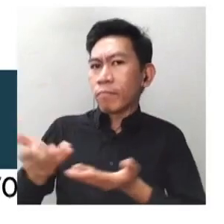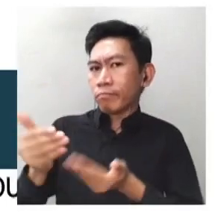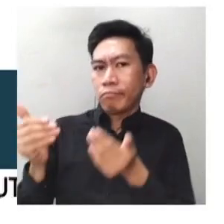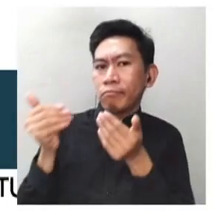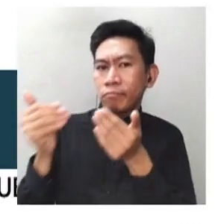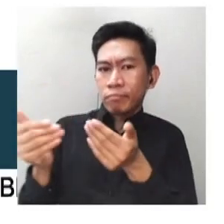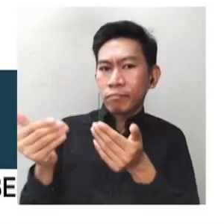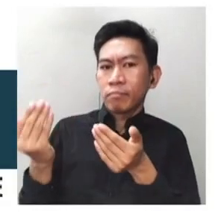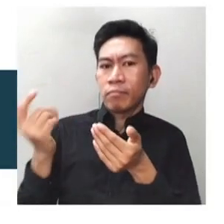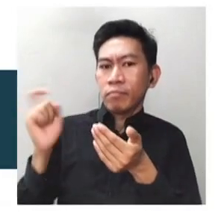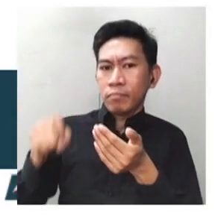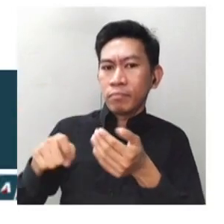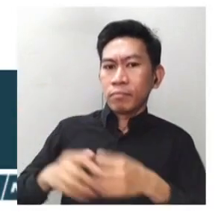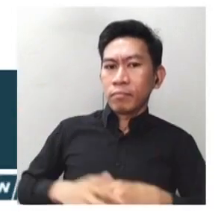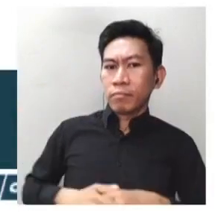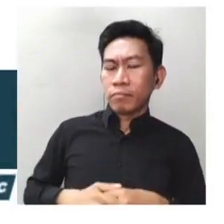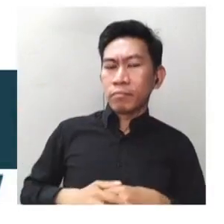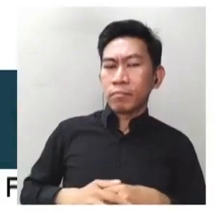being,